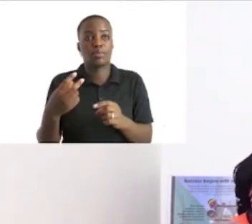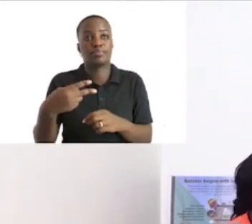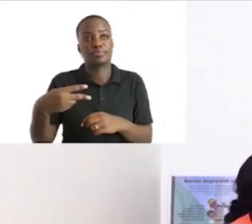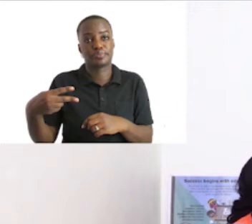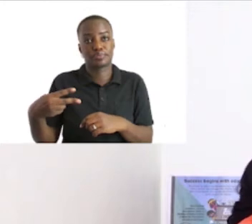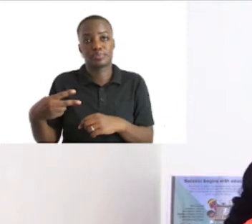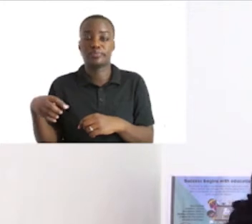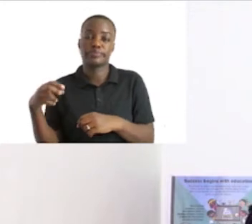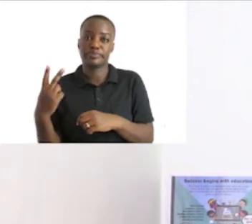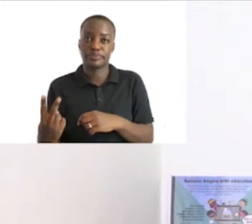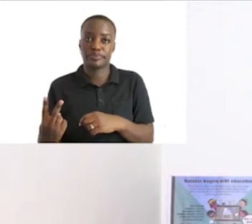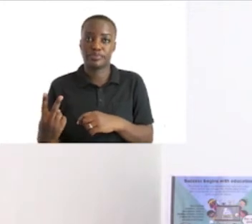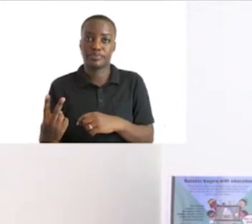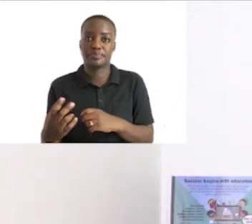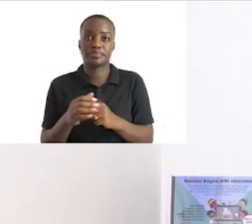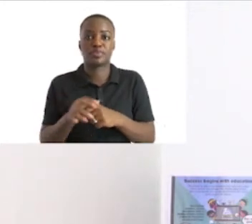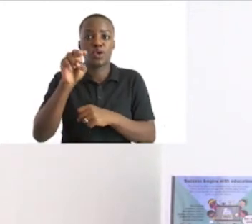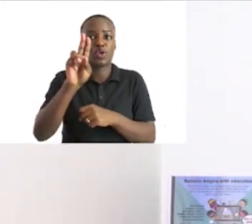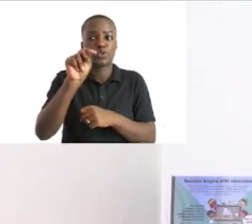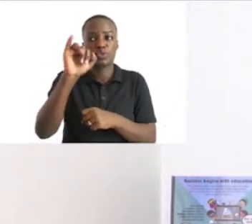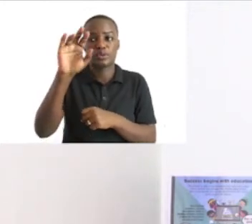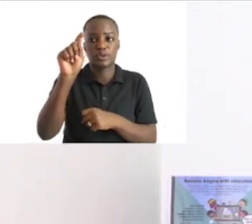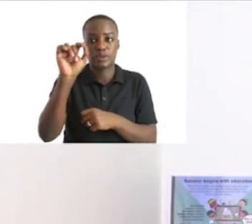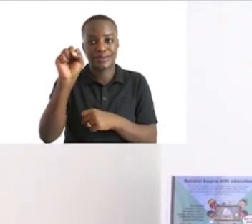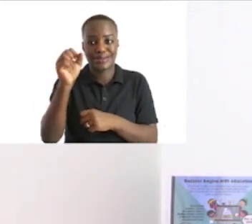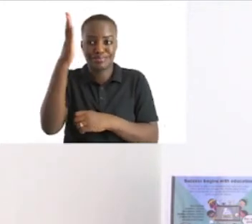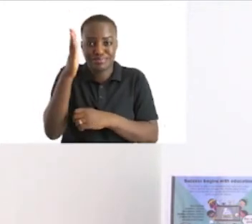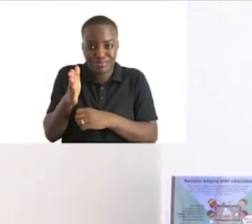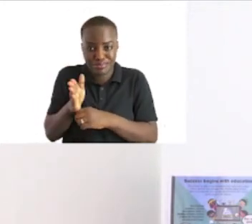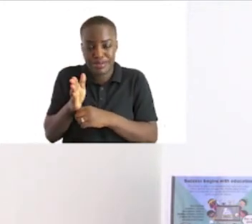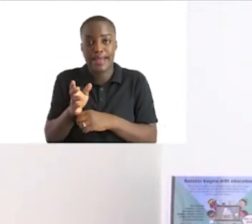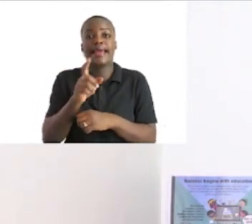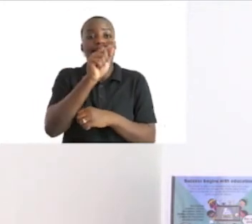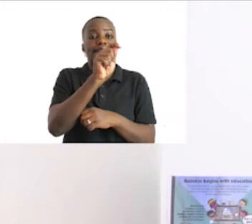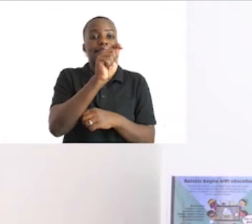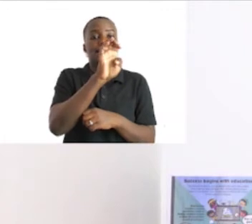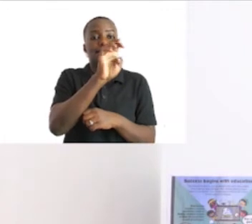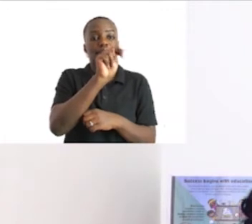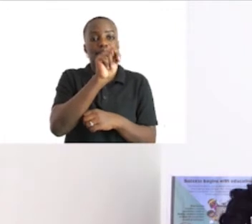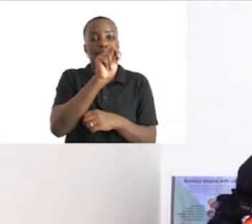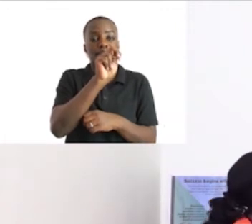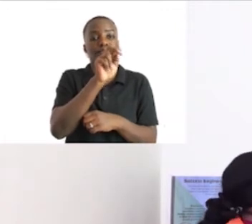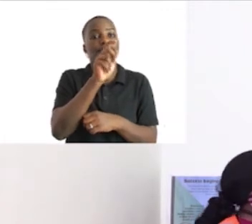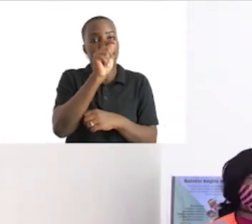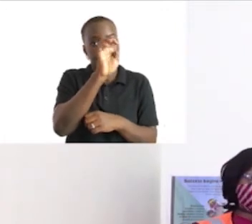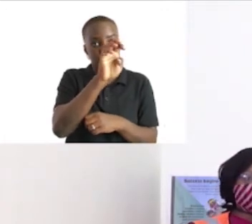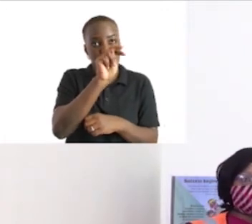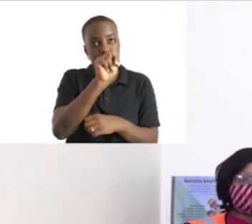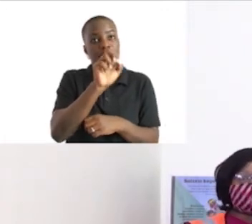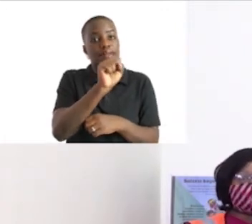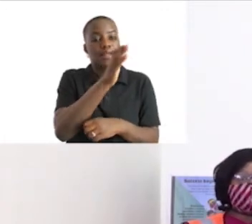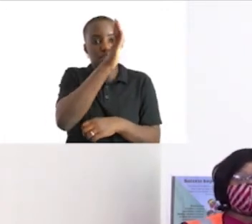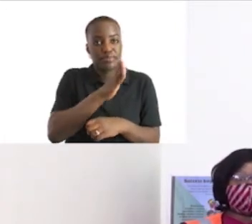equals 2. So we write our 2 just underneath here, in line